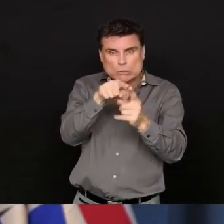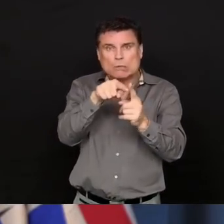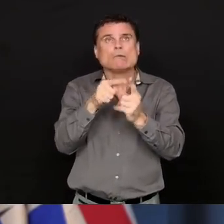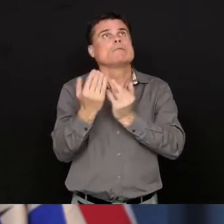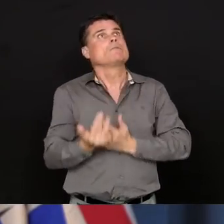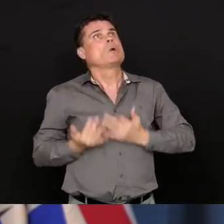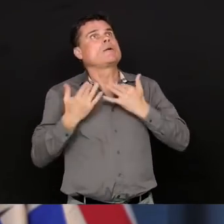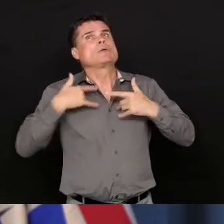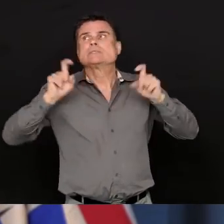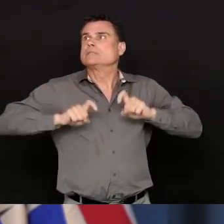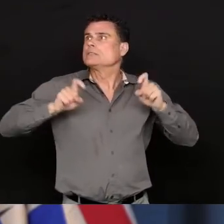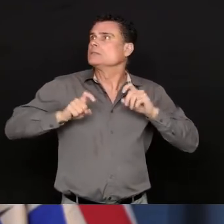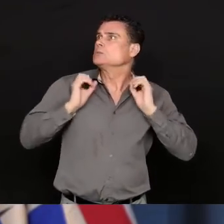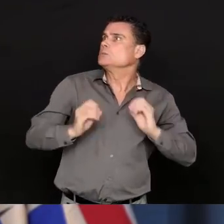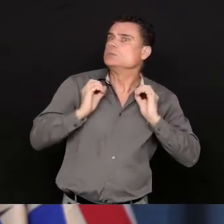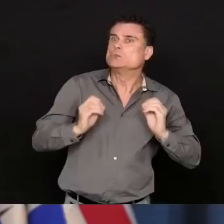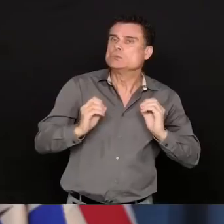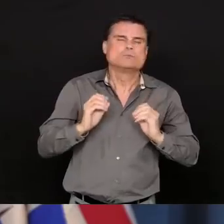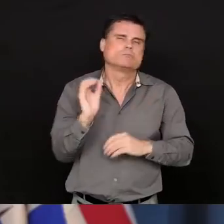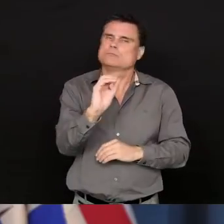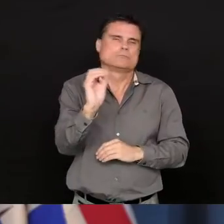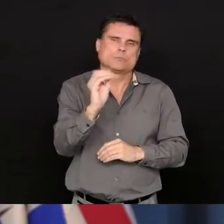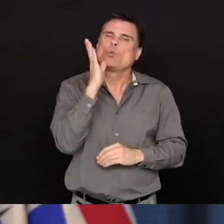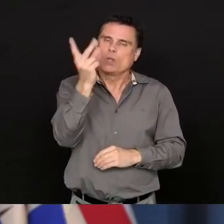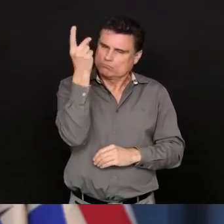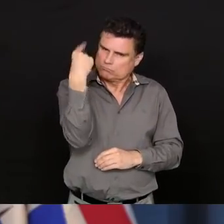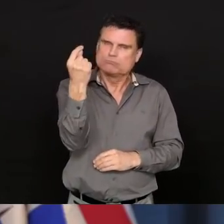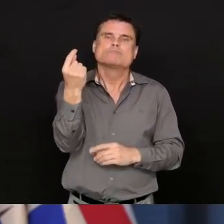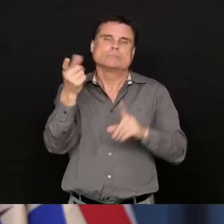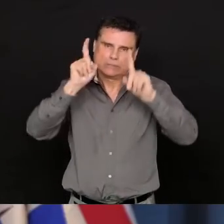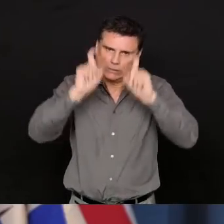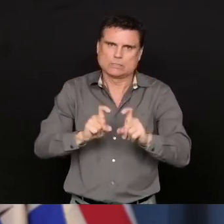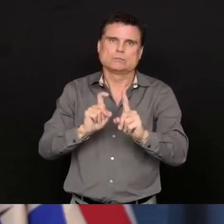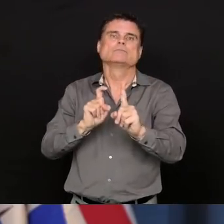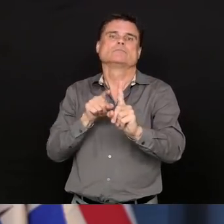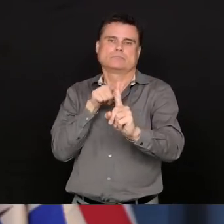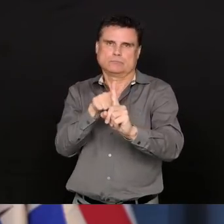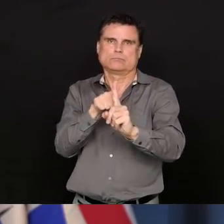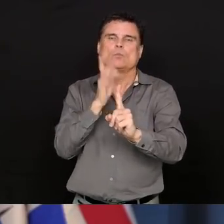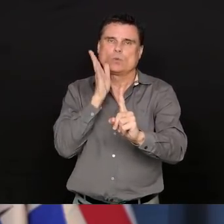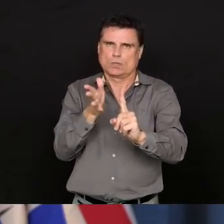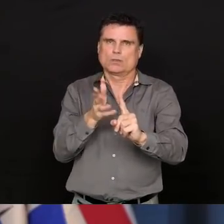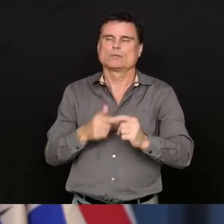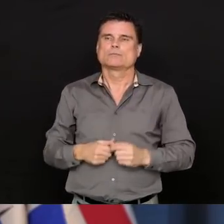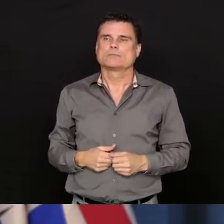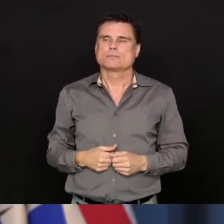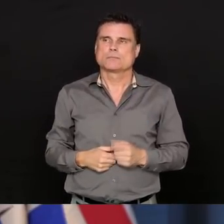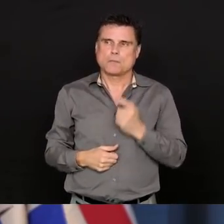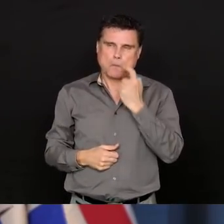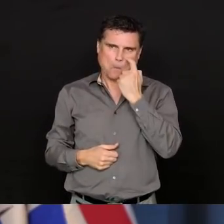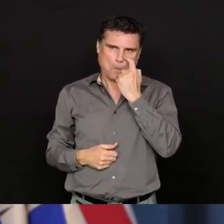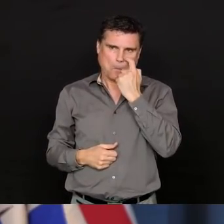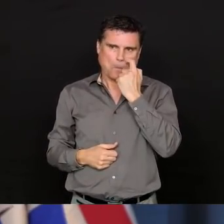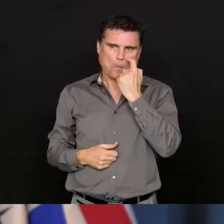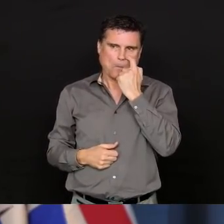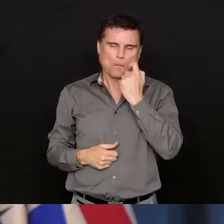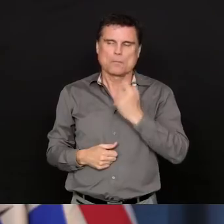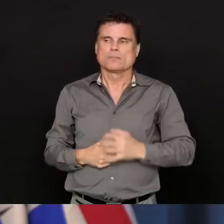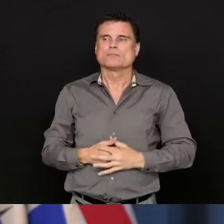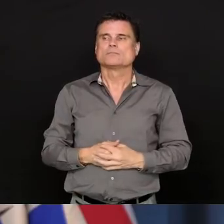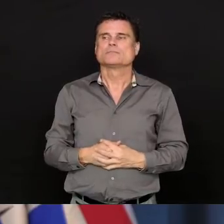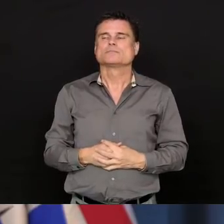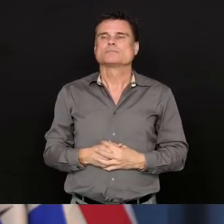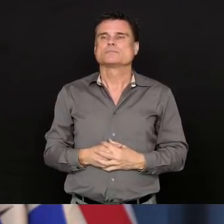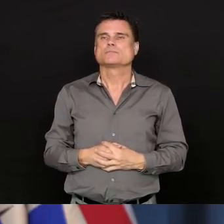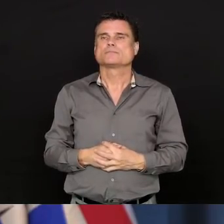the benefit and the impact of all of these measures that we've been doing across the province to try and stop these transmission